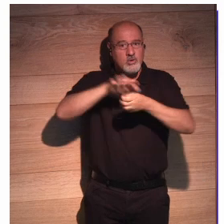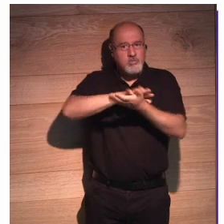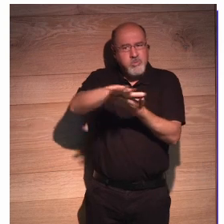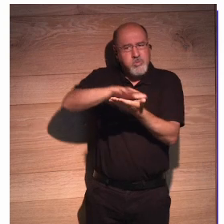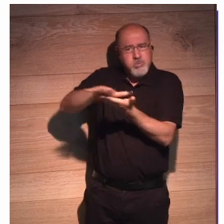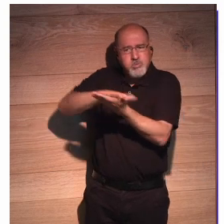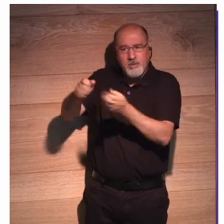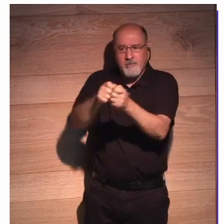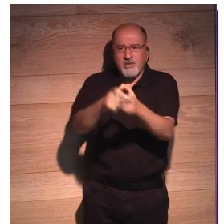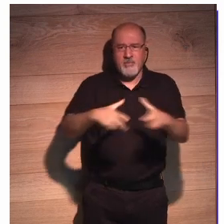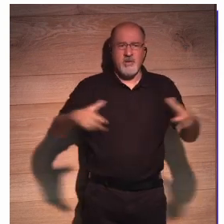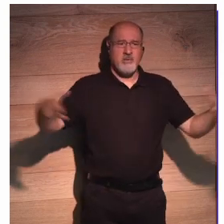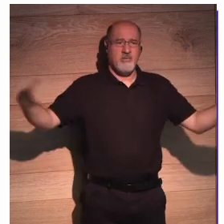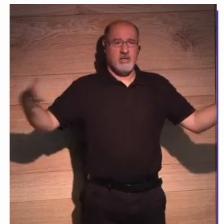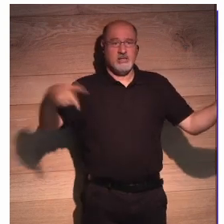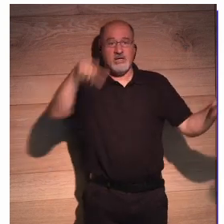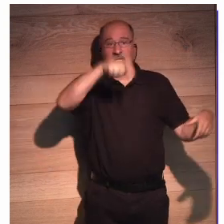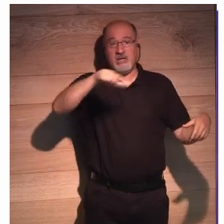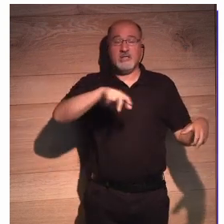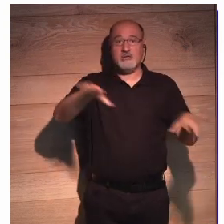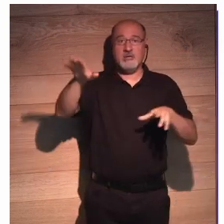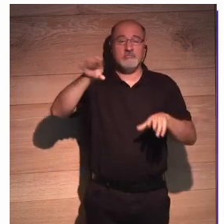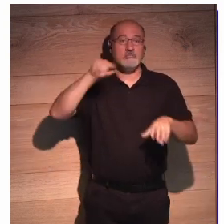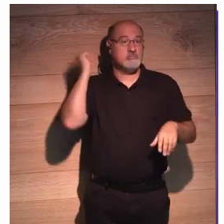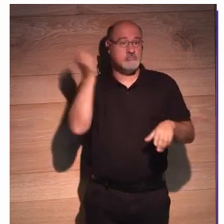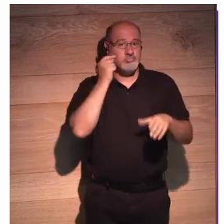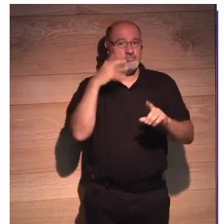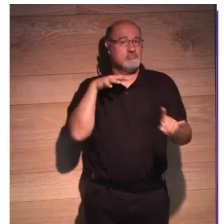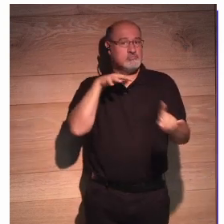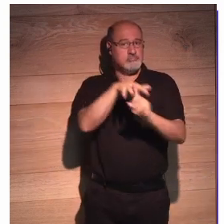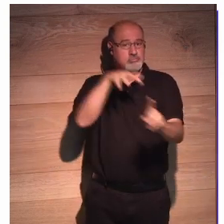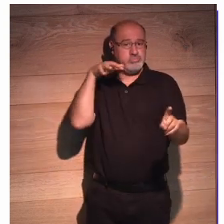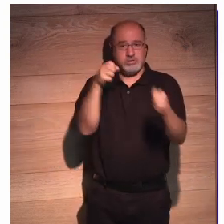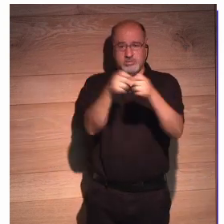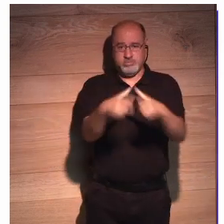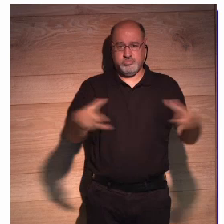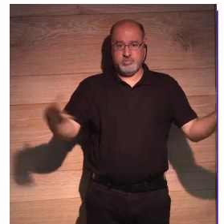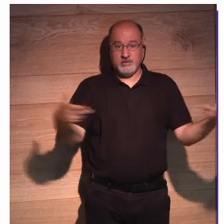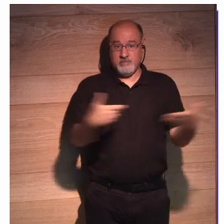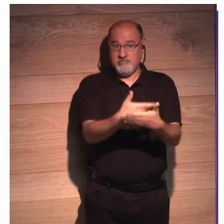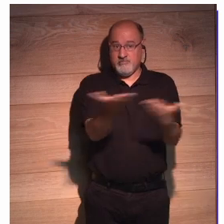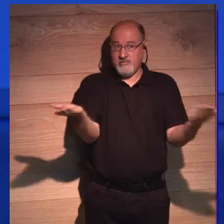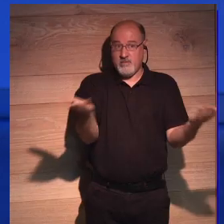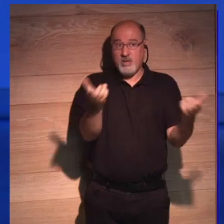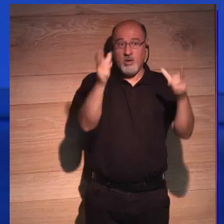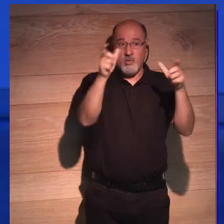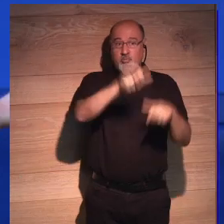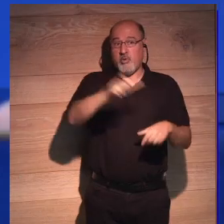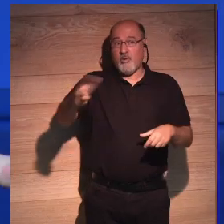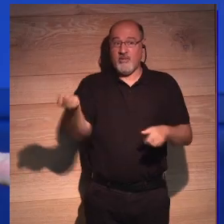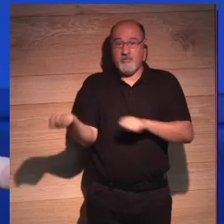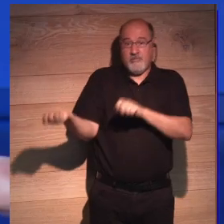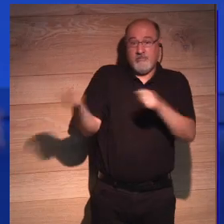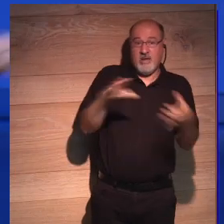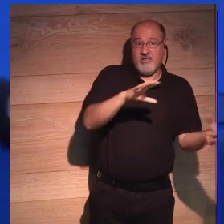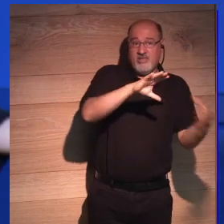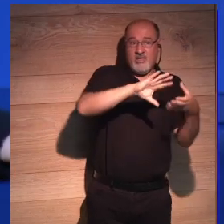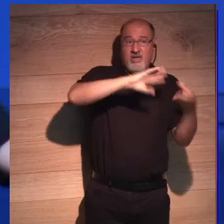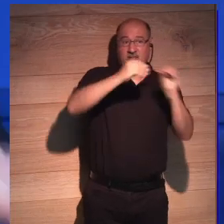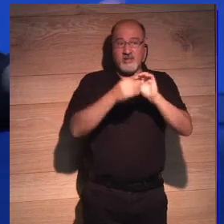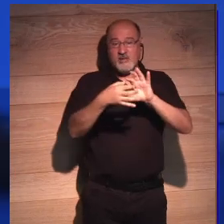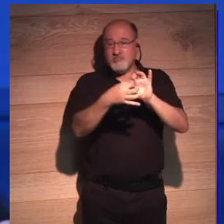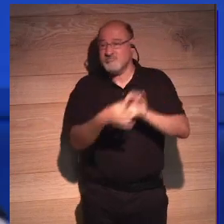diverse audiences who just reflect the population, to bring VR to the masses. So after we had this idea for